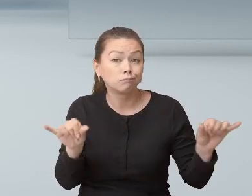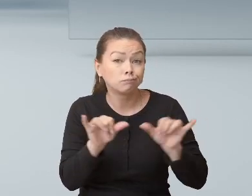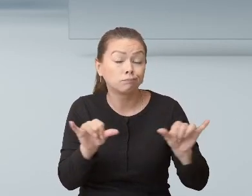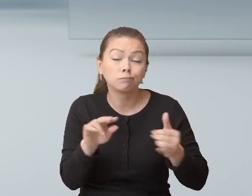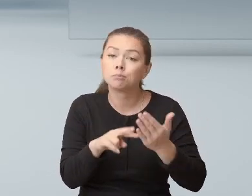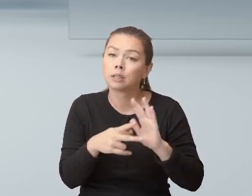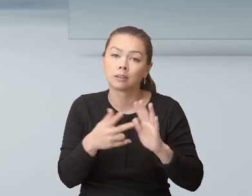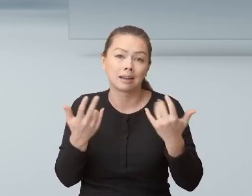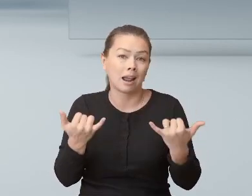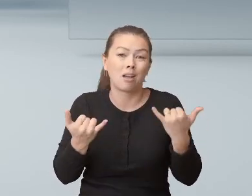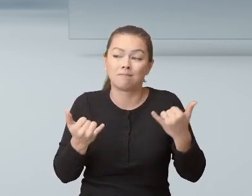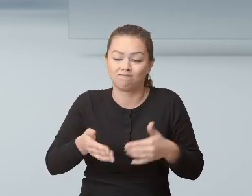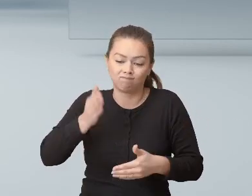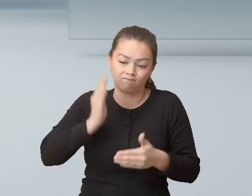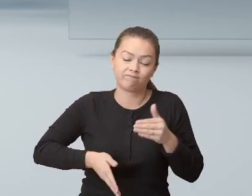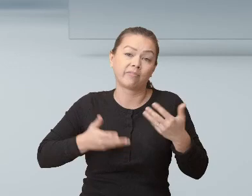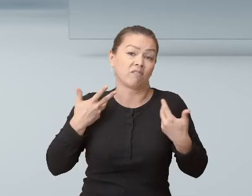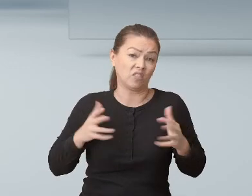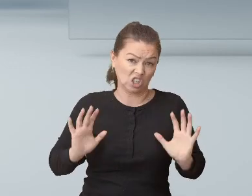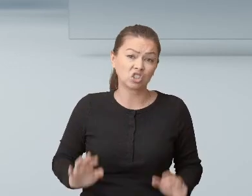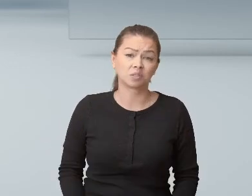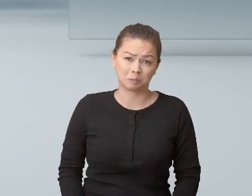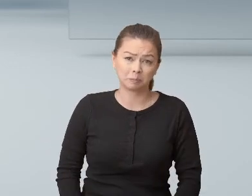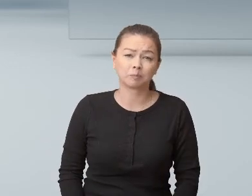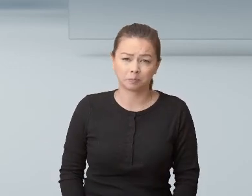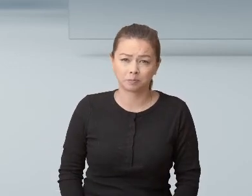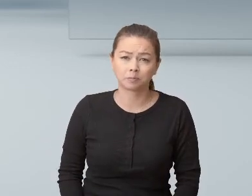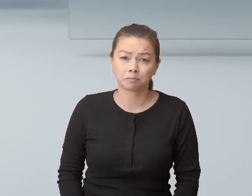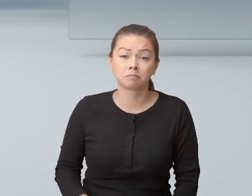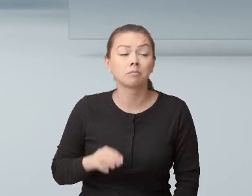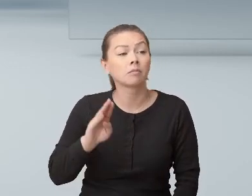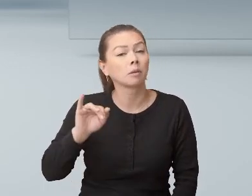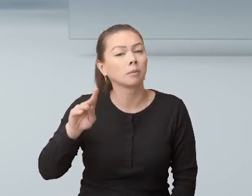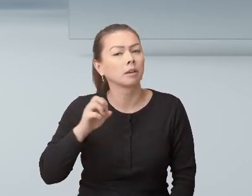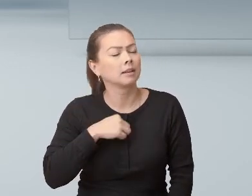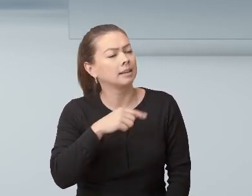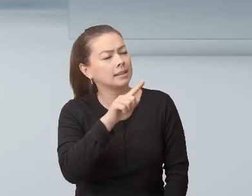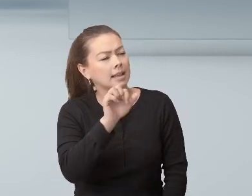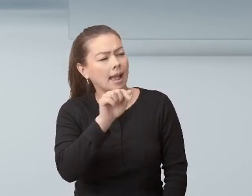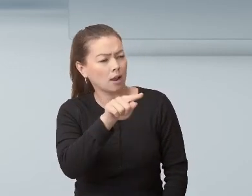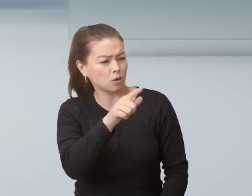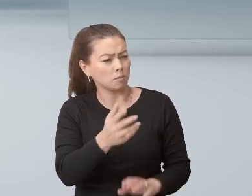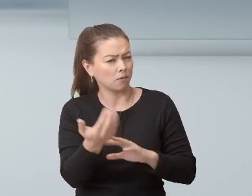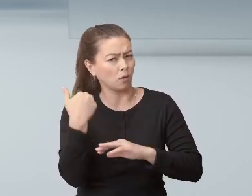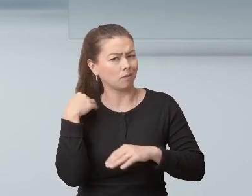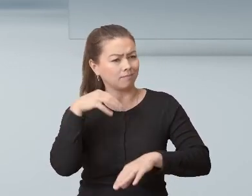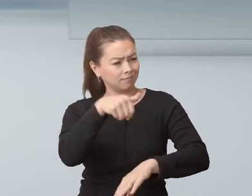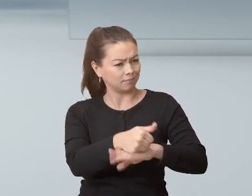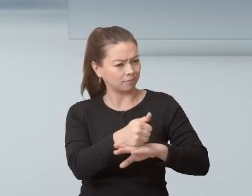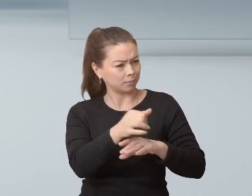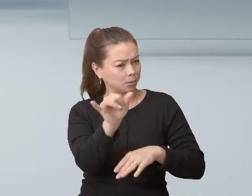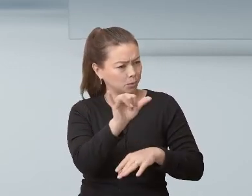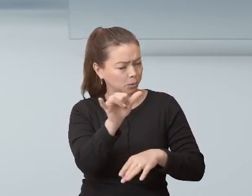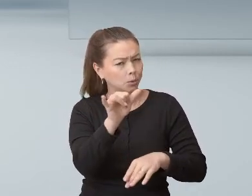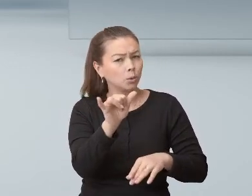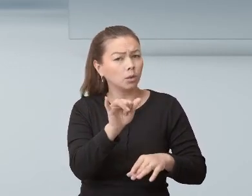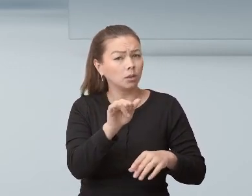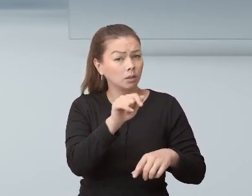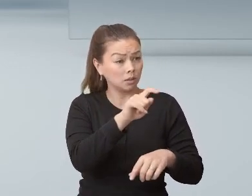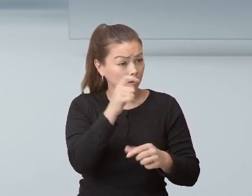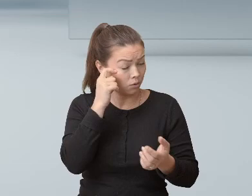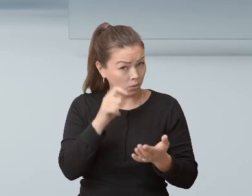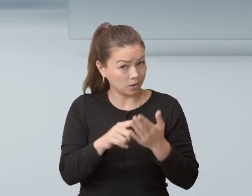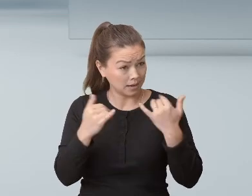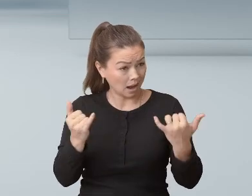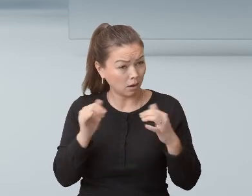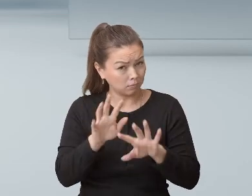Zach, you used to implement this as well, and you still get involved on implementations. Is it getting harder to find consultants out there that